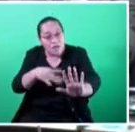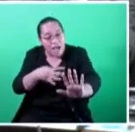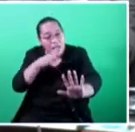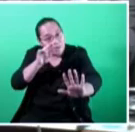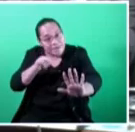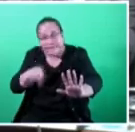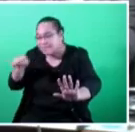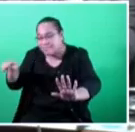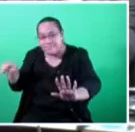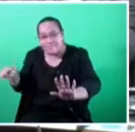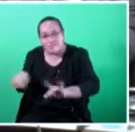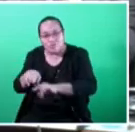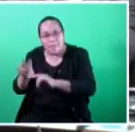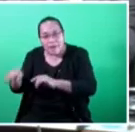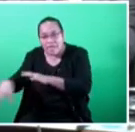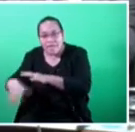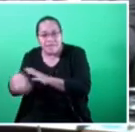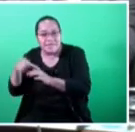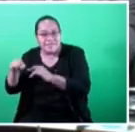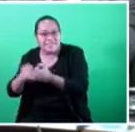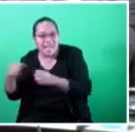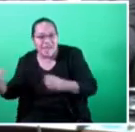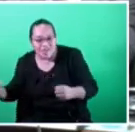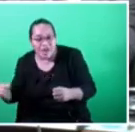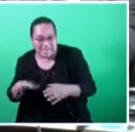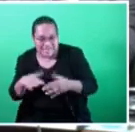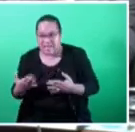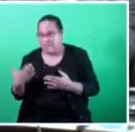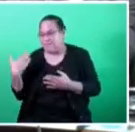bank protection for this village in Serua, Nomesi. Just now,